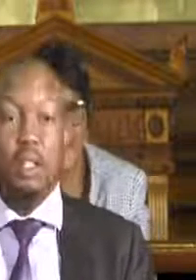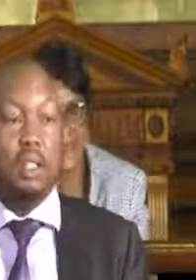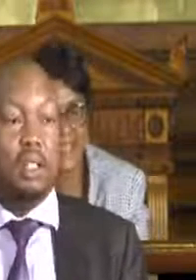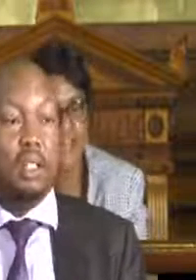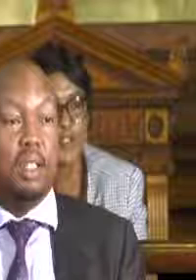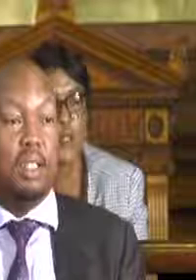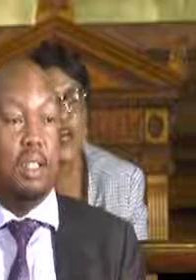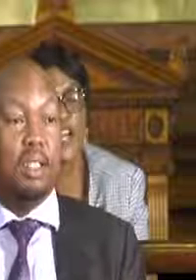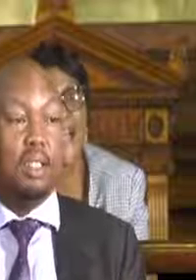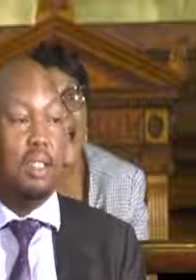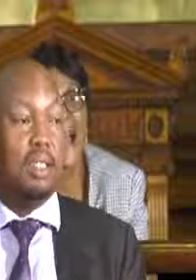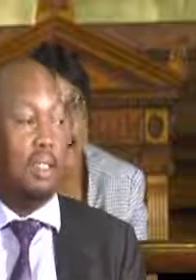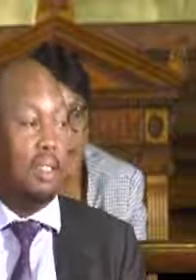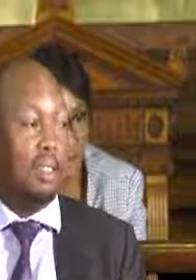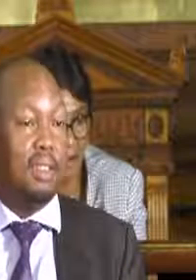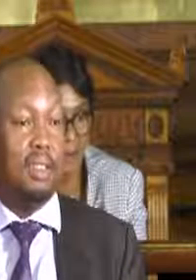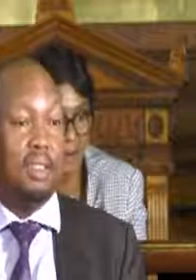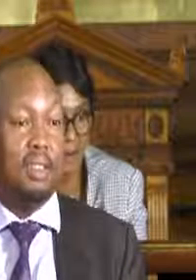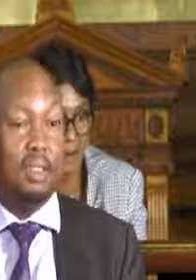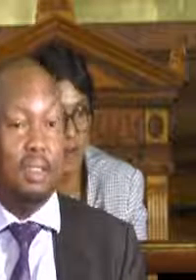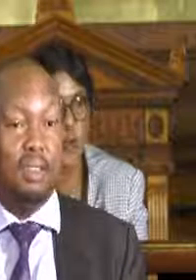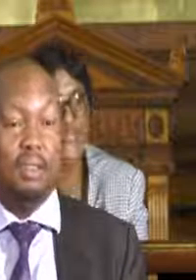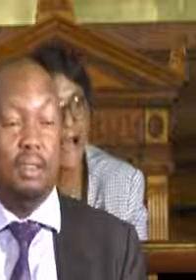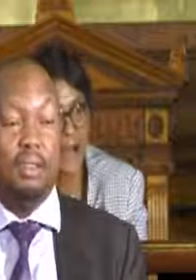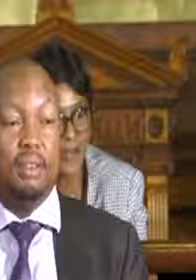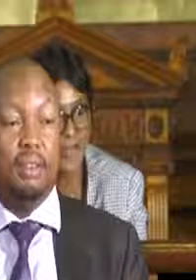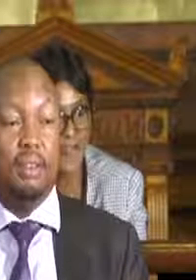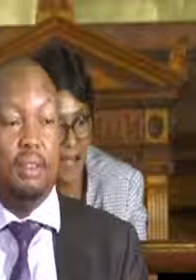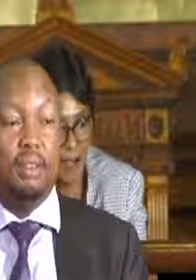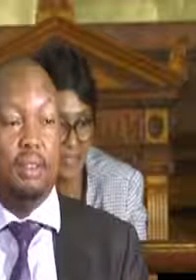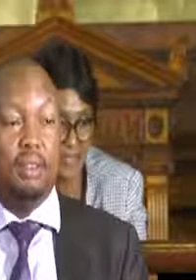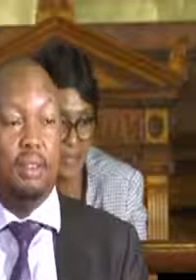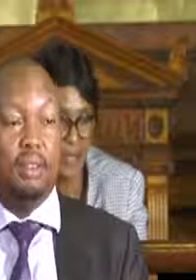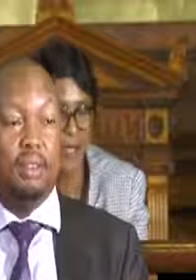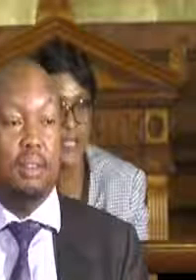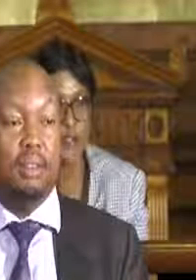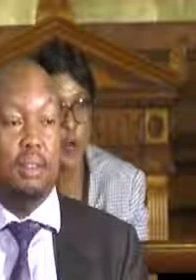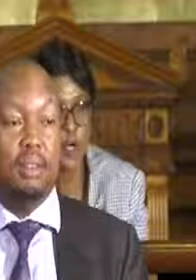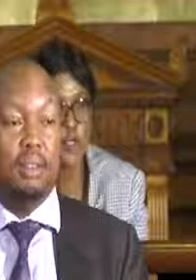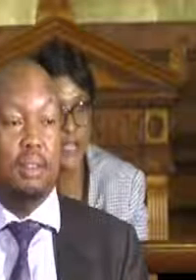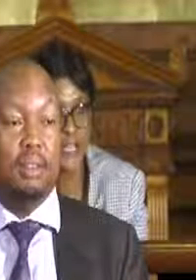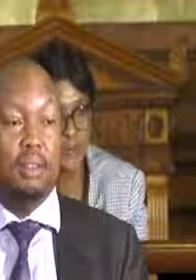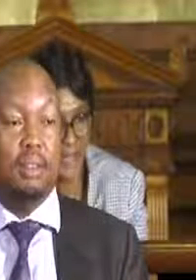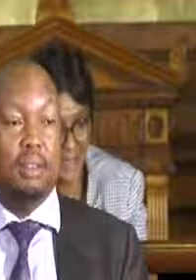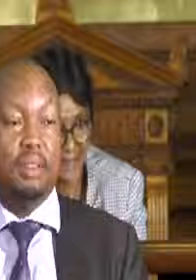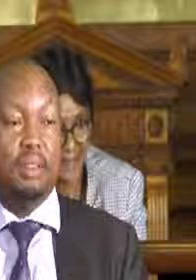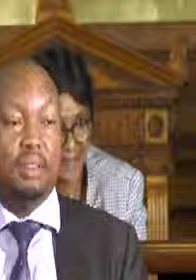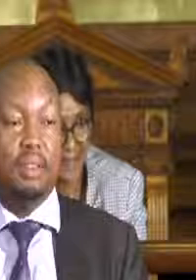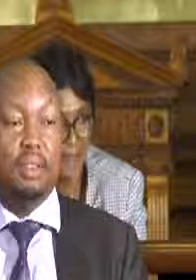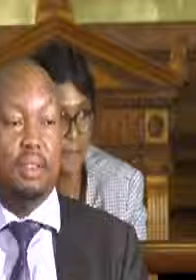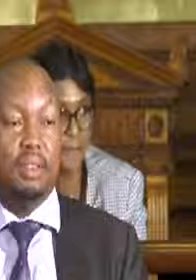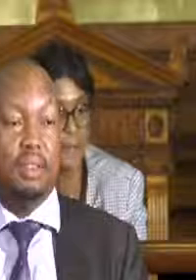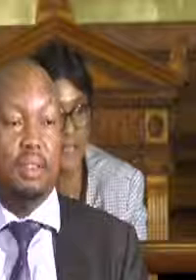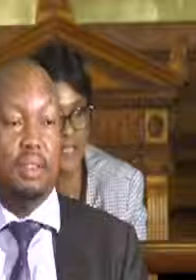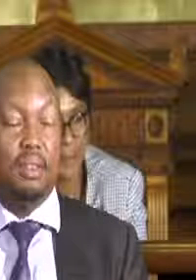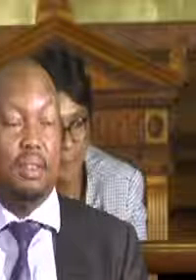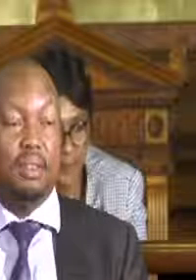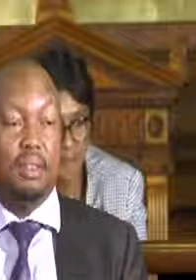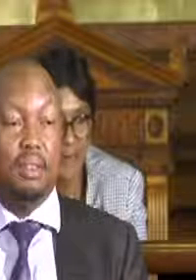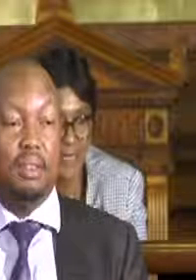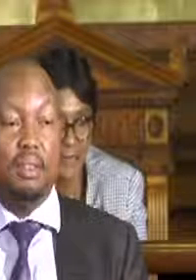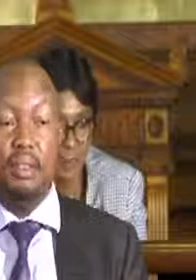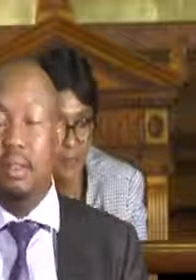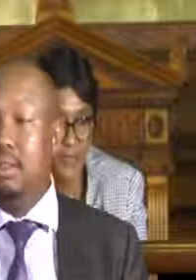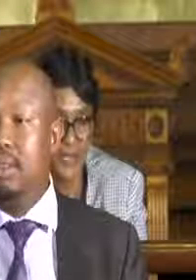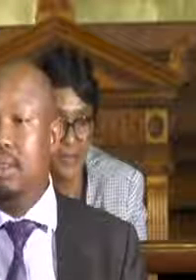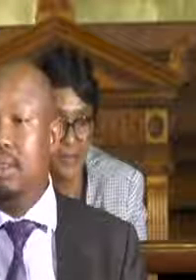Honourable members, do not howl. Do not howl in the house. It's good to raise your hand if there is a point